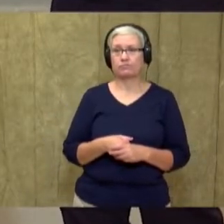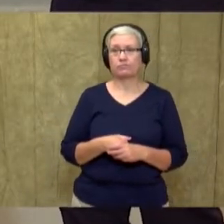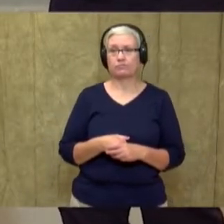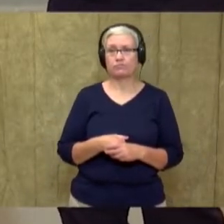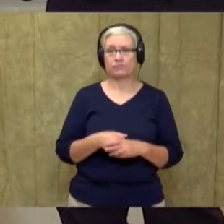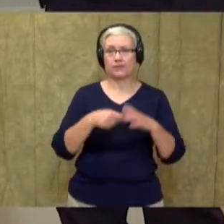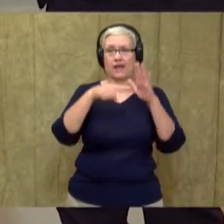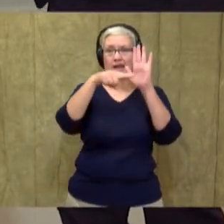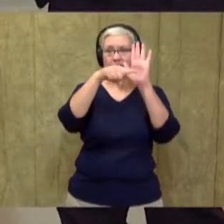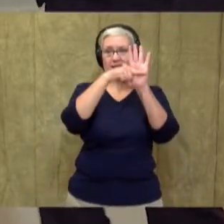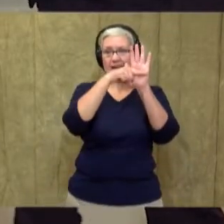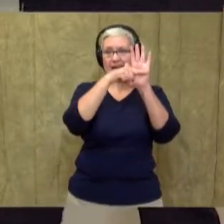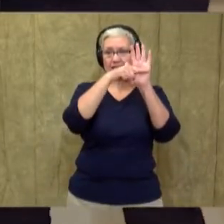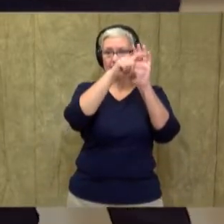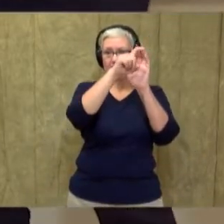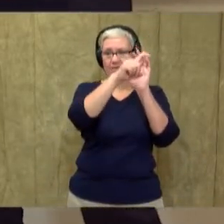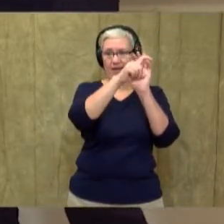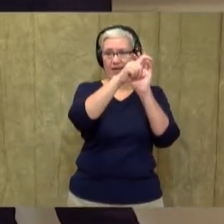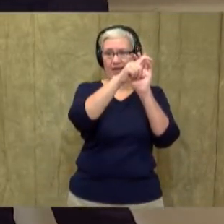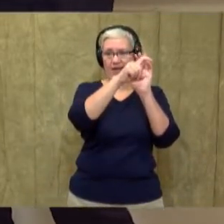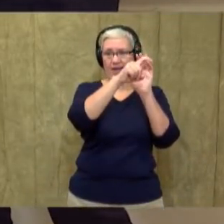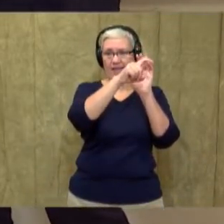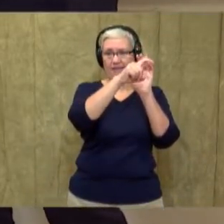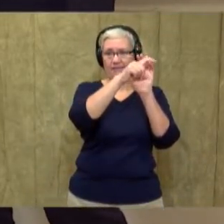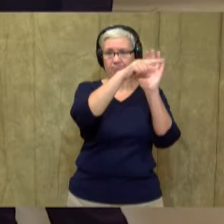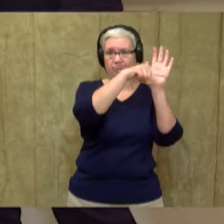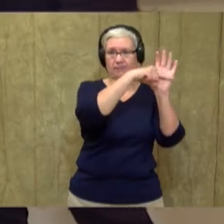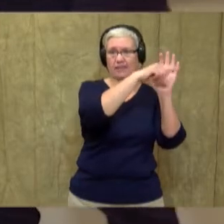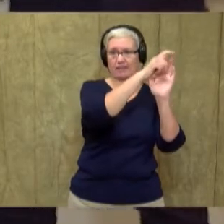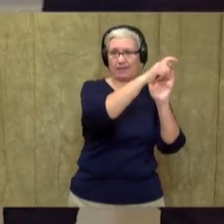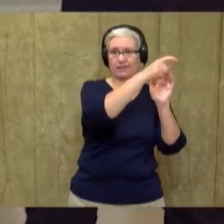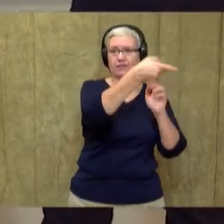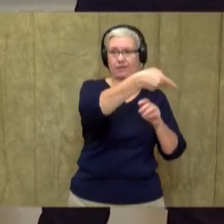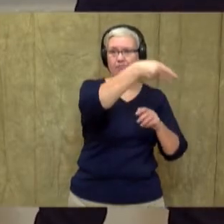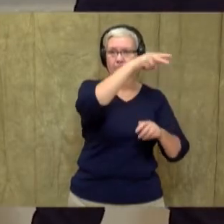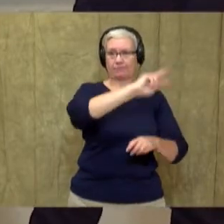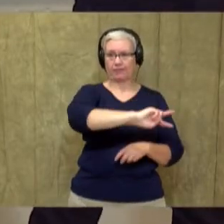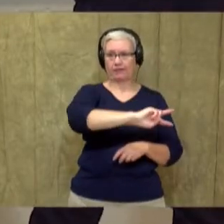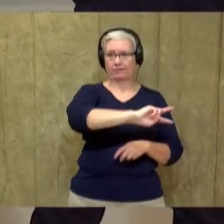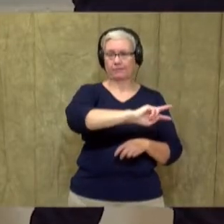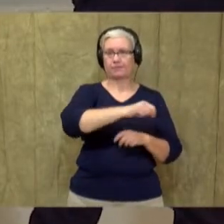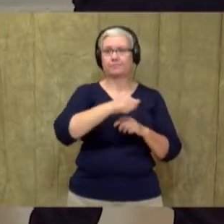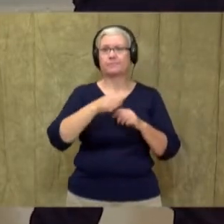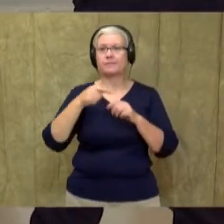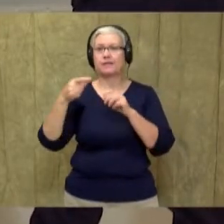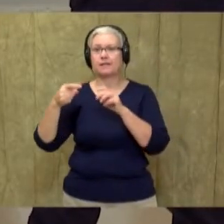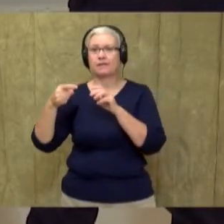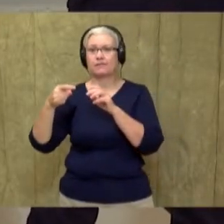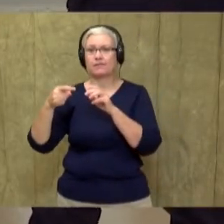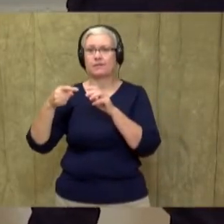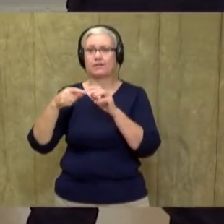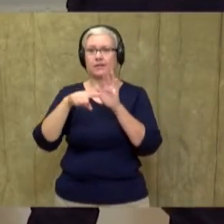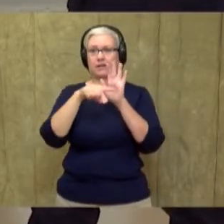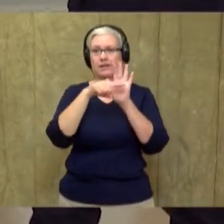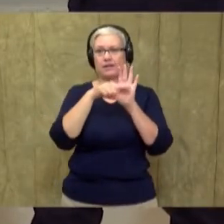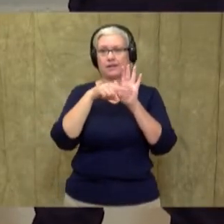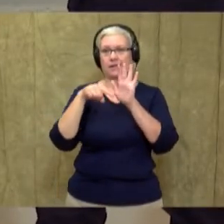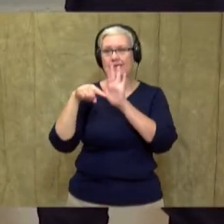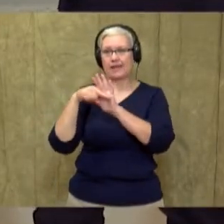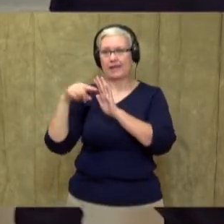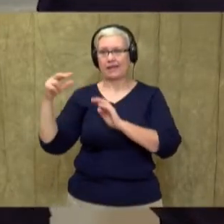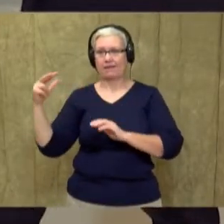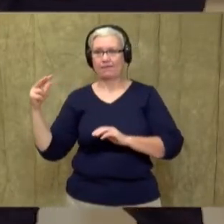that these have negative values also that lead to that flip. And then the shift, the +3 and the -3 on the